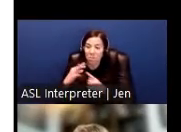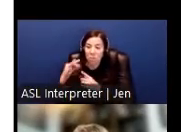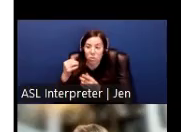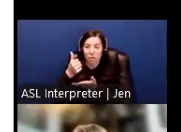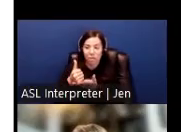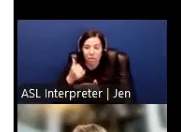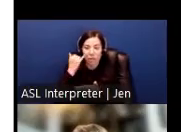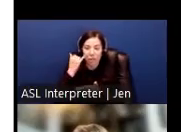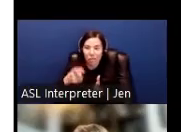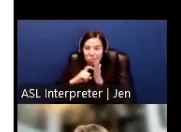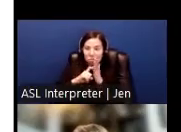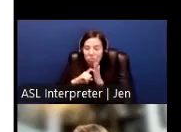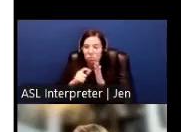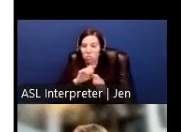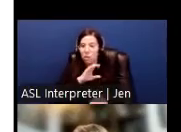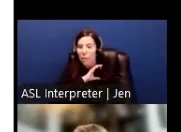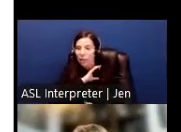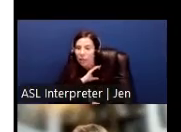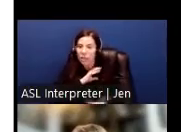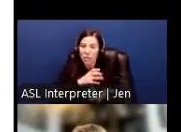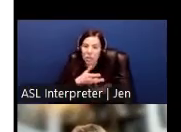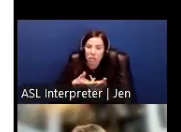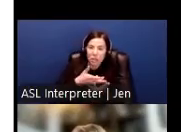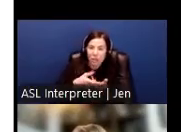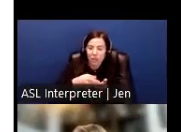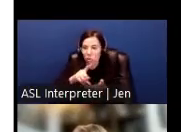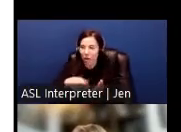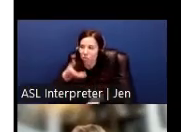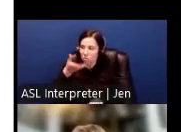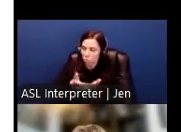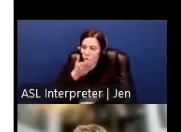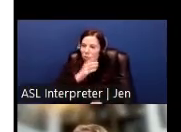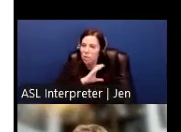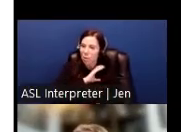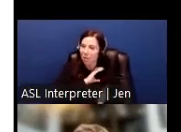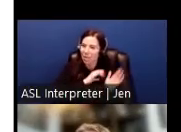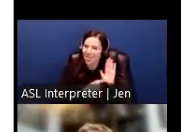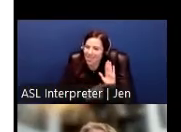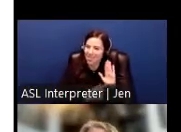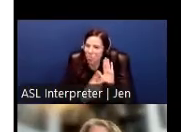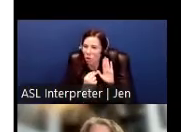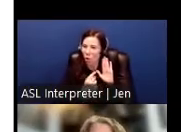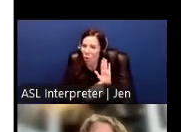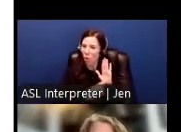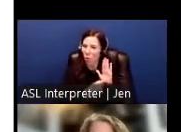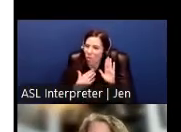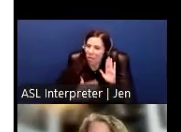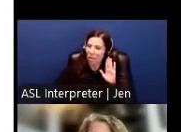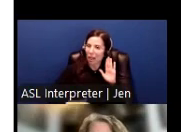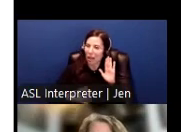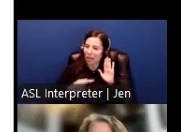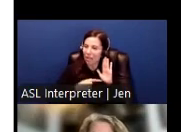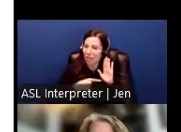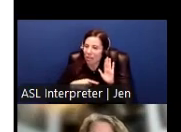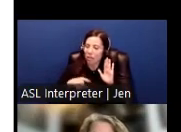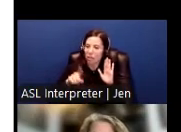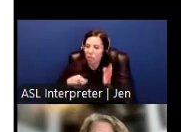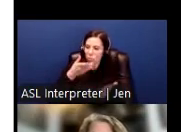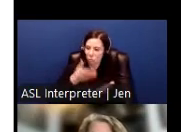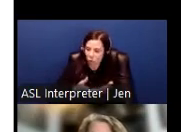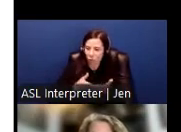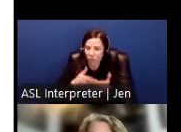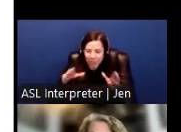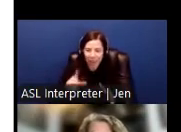has to be a law enforcement engagement and you're needing to demonstrate to law enforcement, your client needs to demonstrate to law enforcement that there's an